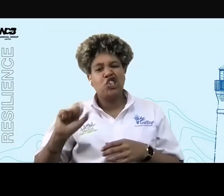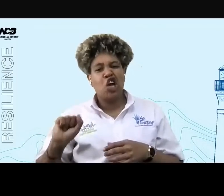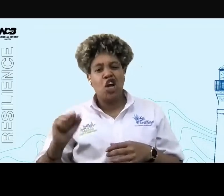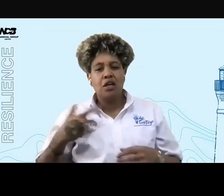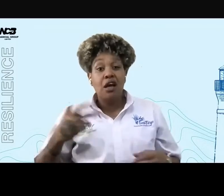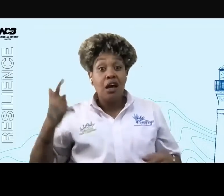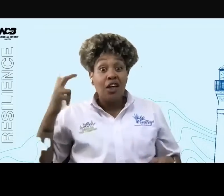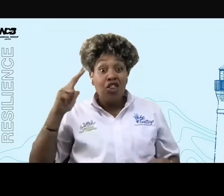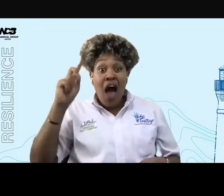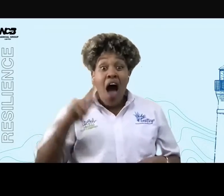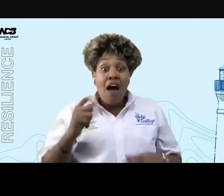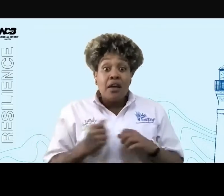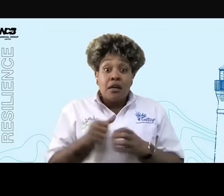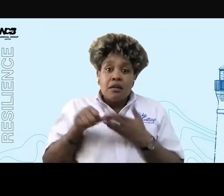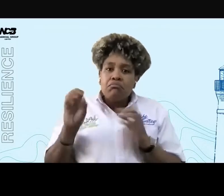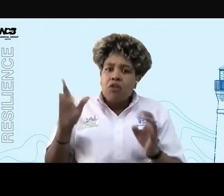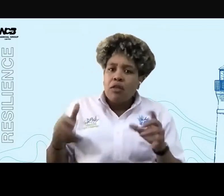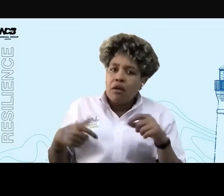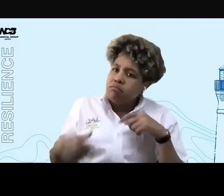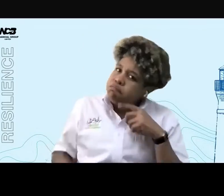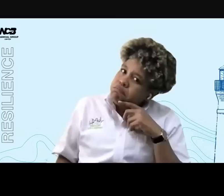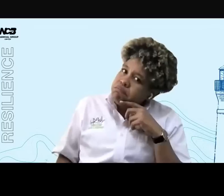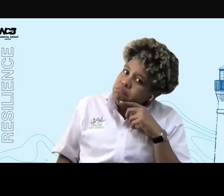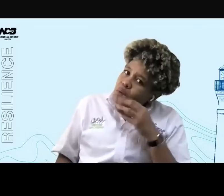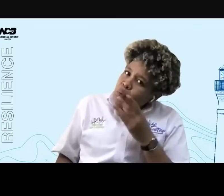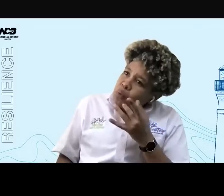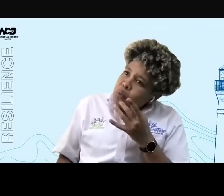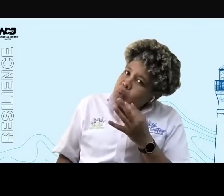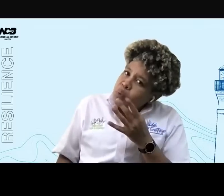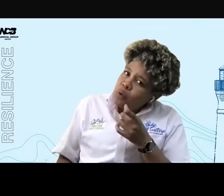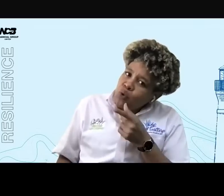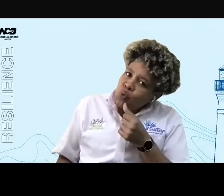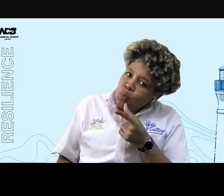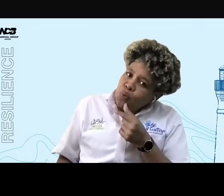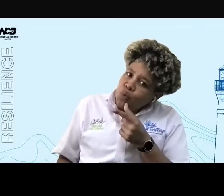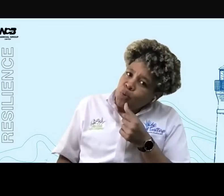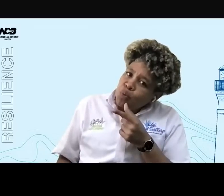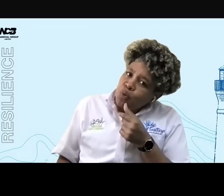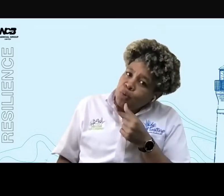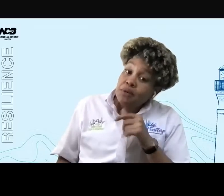shareholders were not paid a dividend except for a 50-cent dividend.